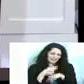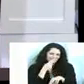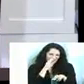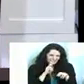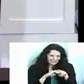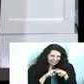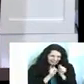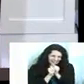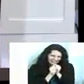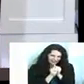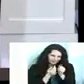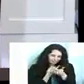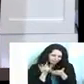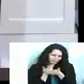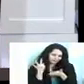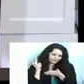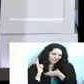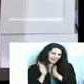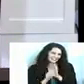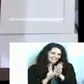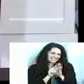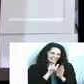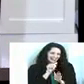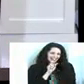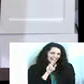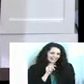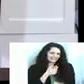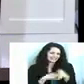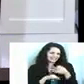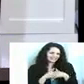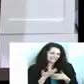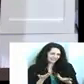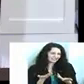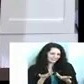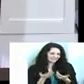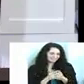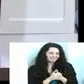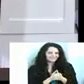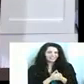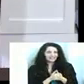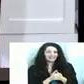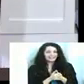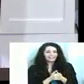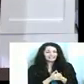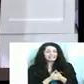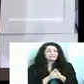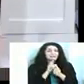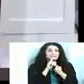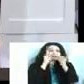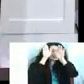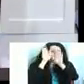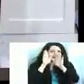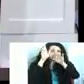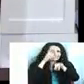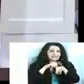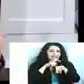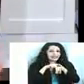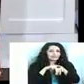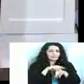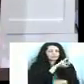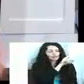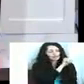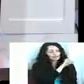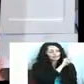last few weeks in this season of Lent. And because we had such an amazing time at Don and